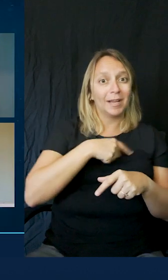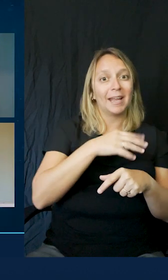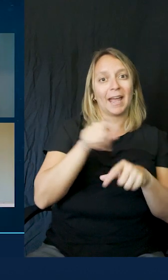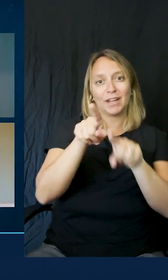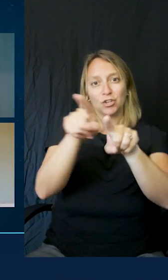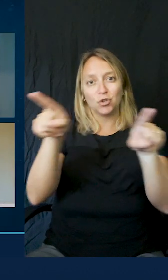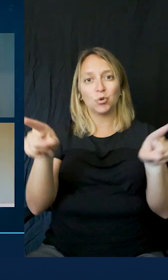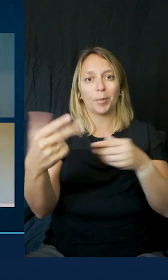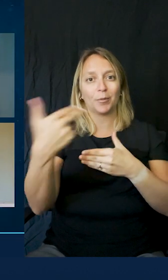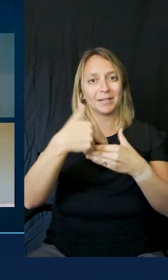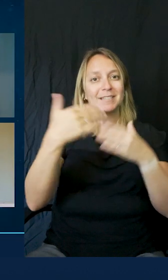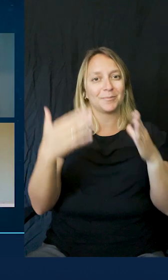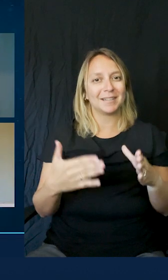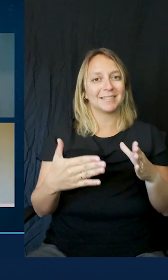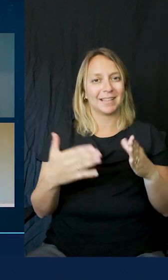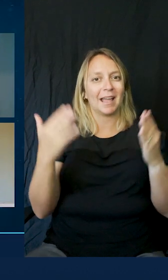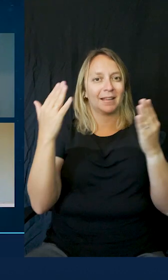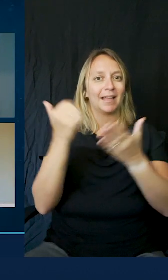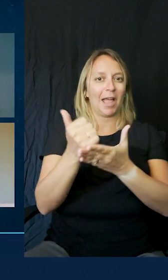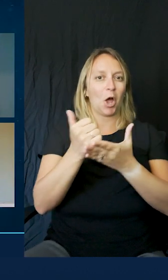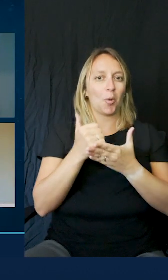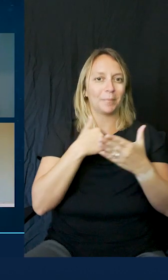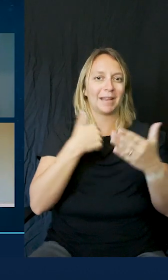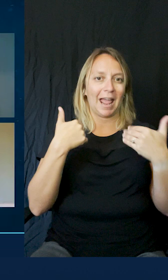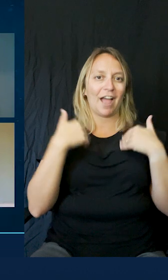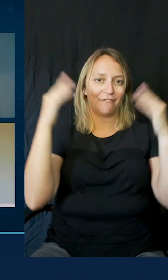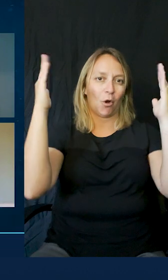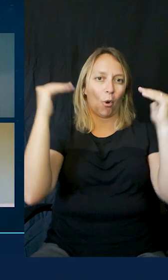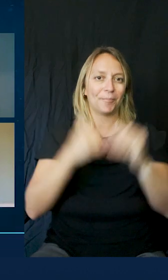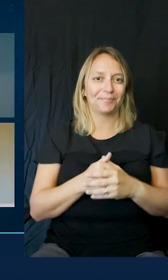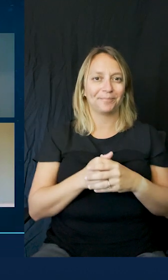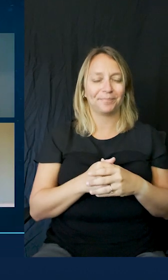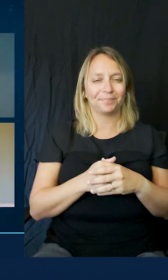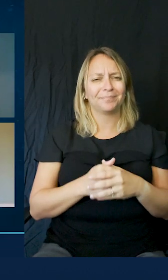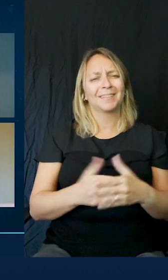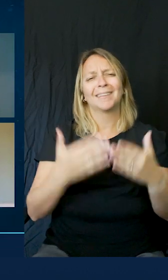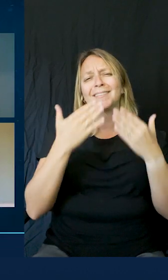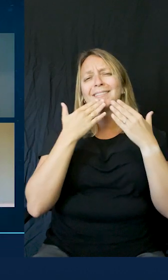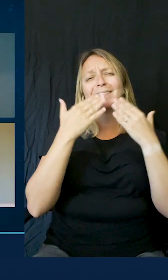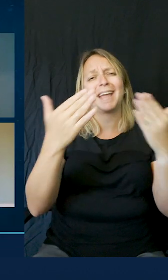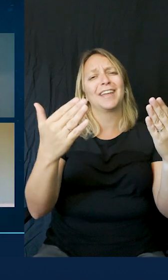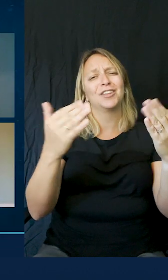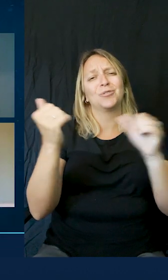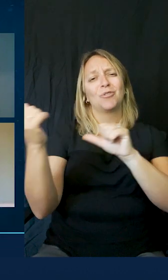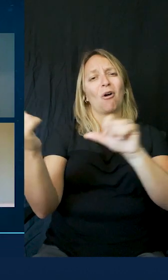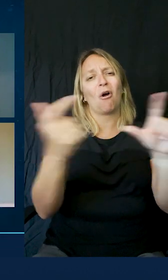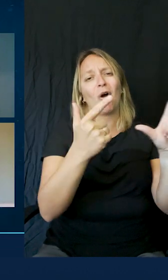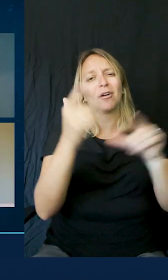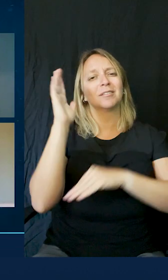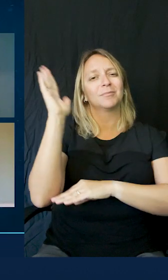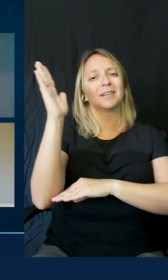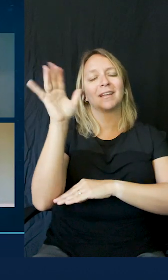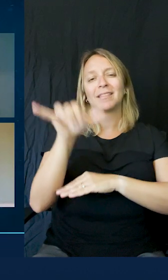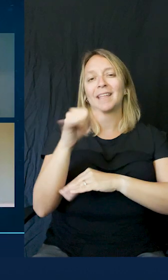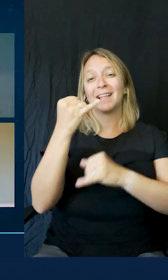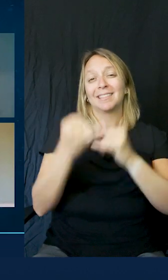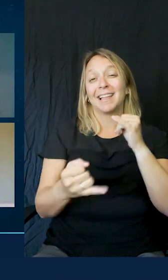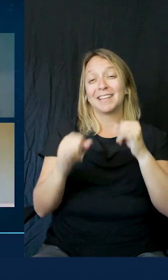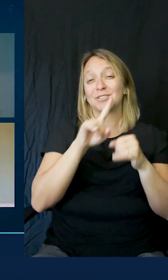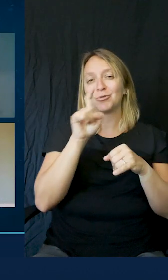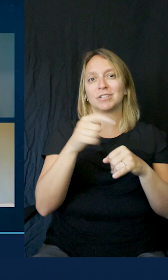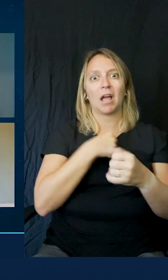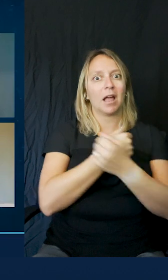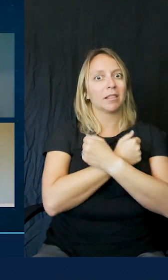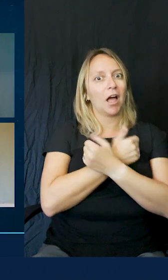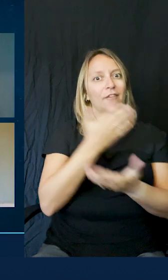me hope. Thank you so much to all of our speakers. I love that last question. We just might make that a tradition